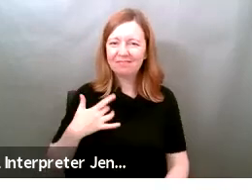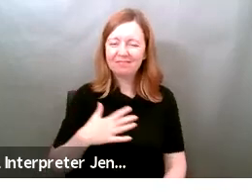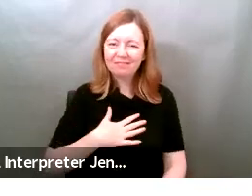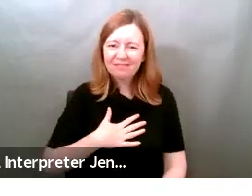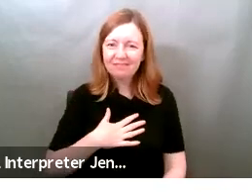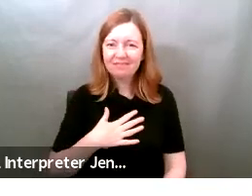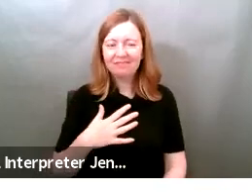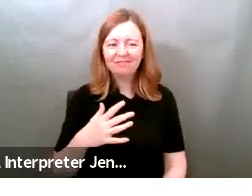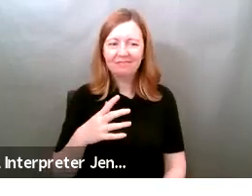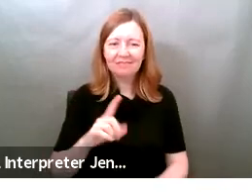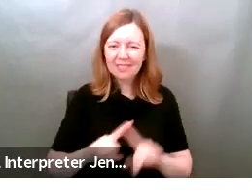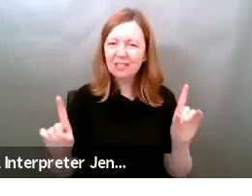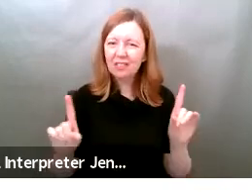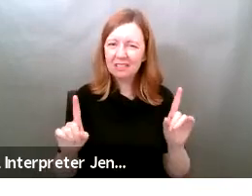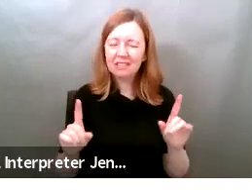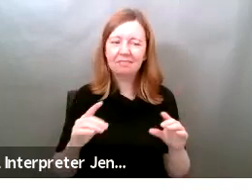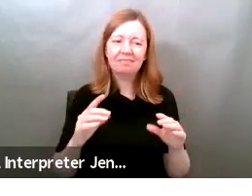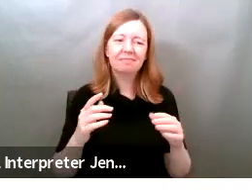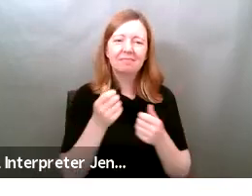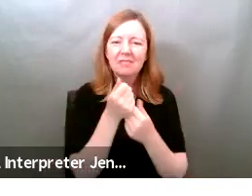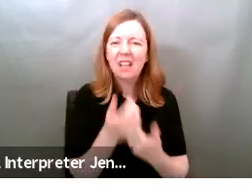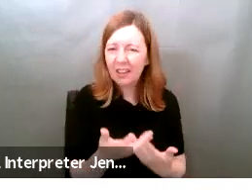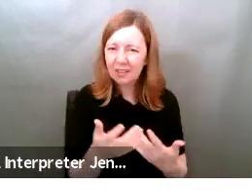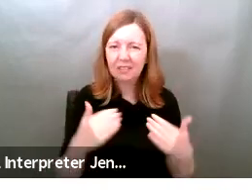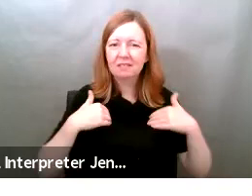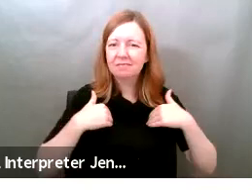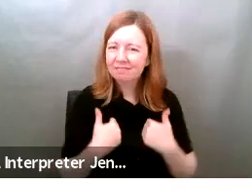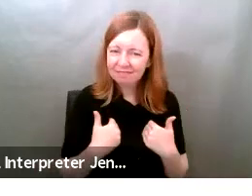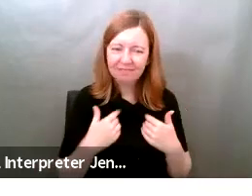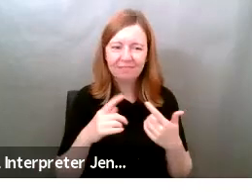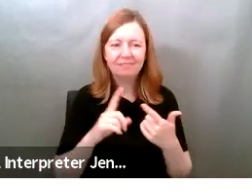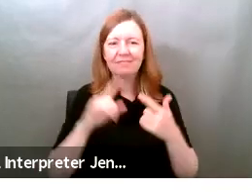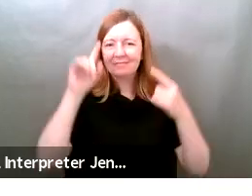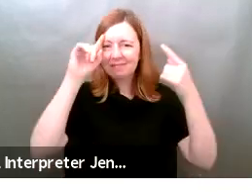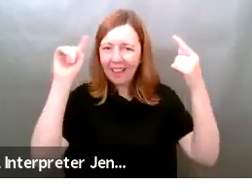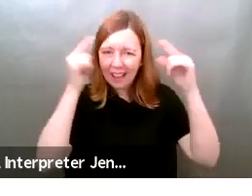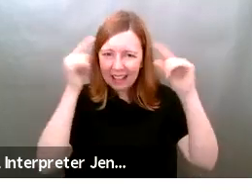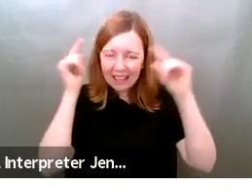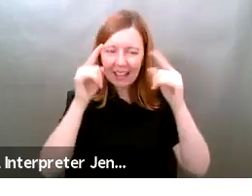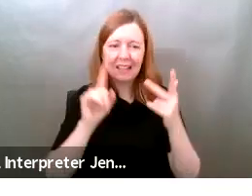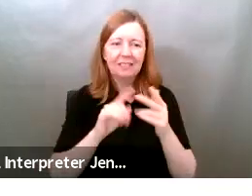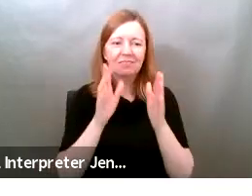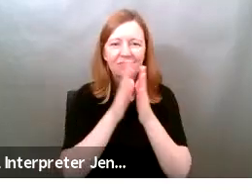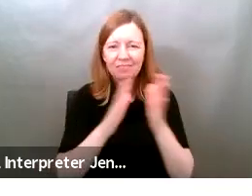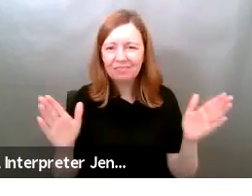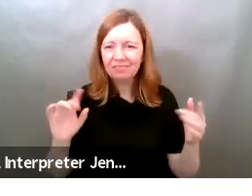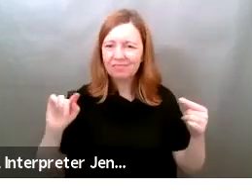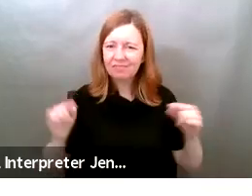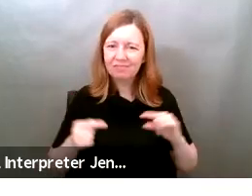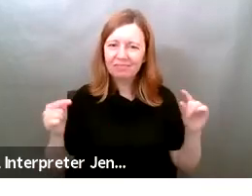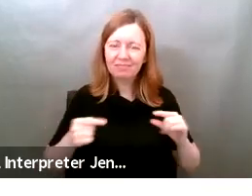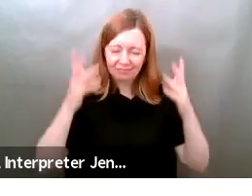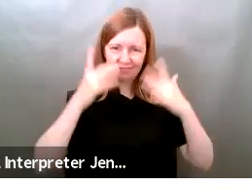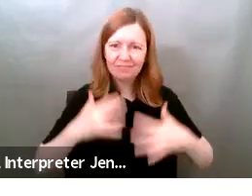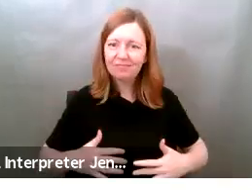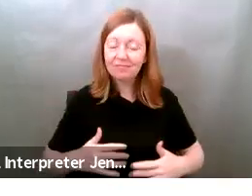little more tired. They may have more of a headache or just general achiness. A few